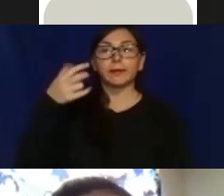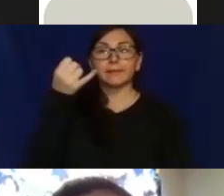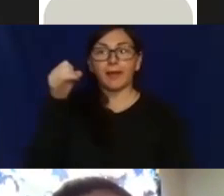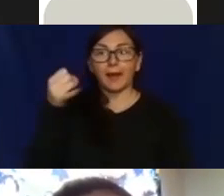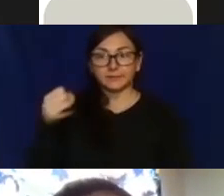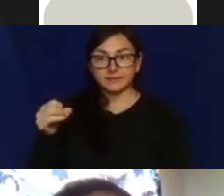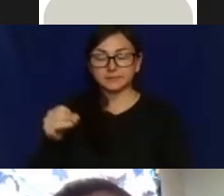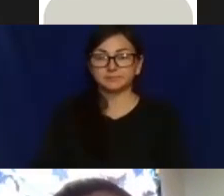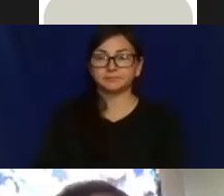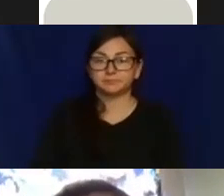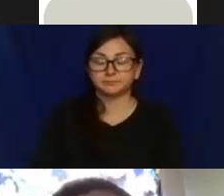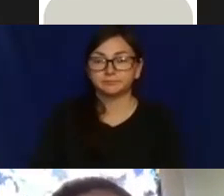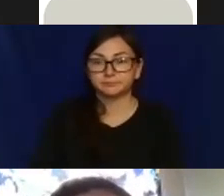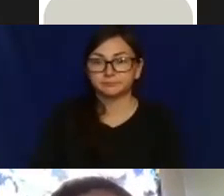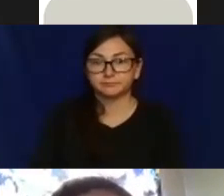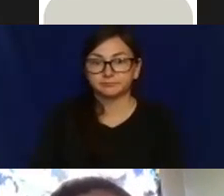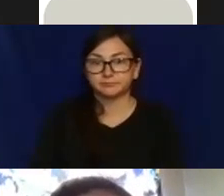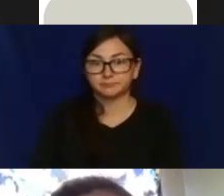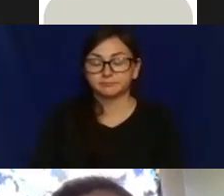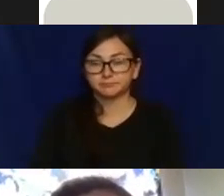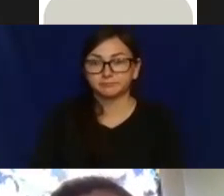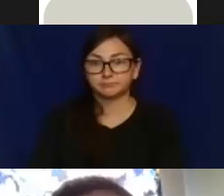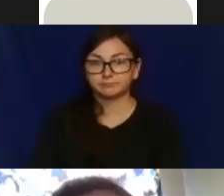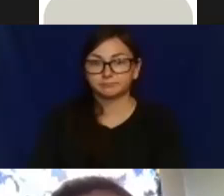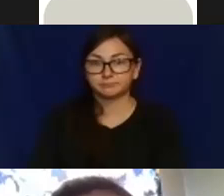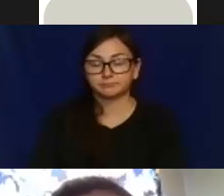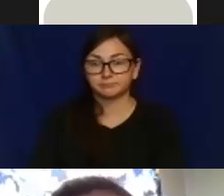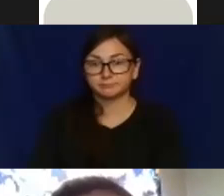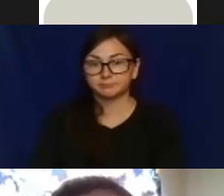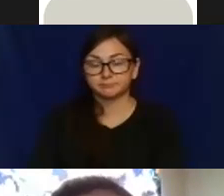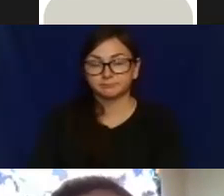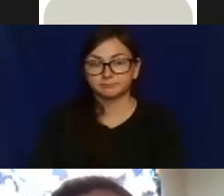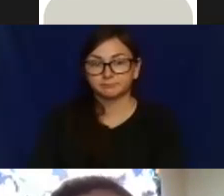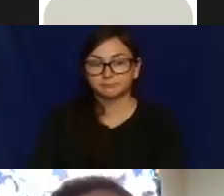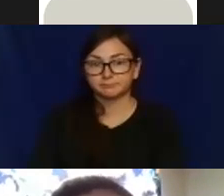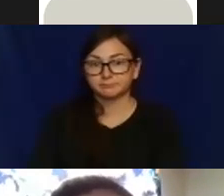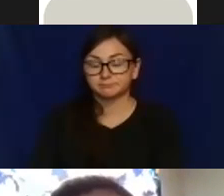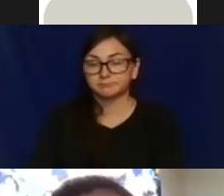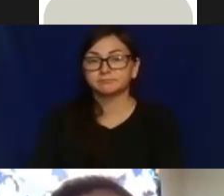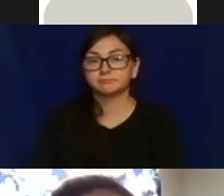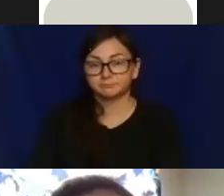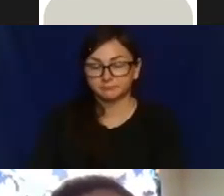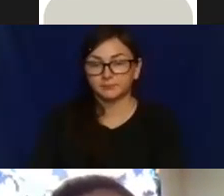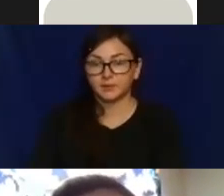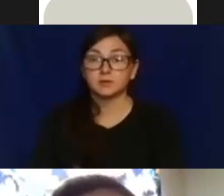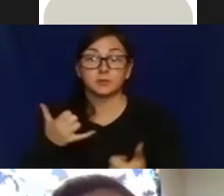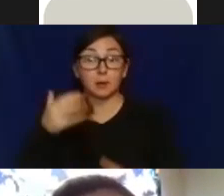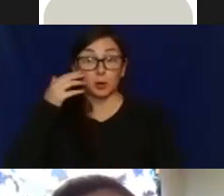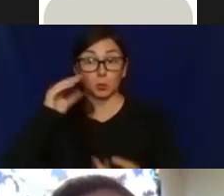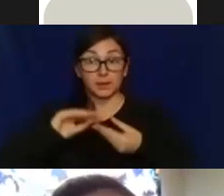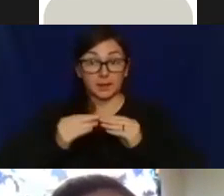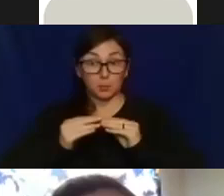we have the number of valence electrons, and we can quickly put the oxygen down and